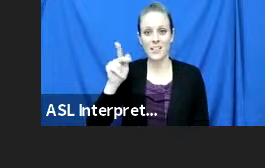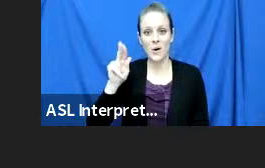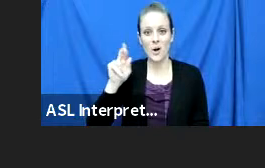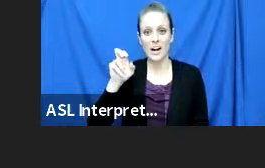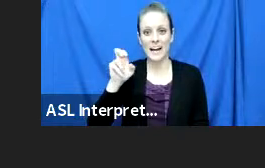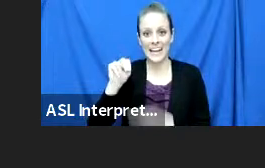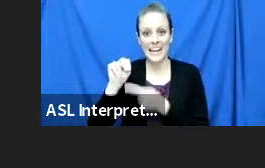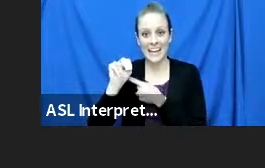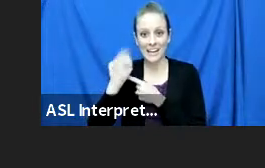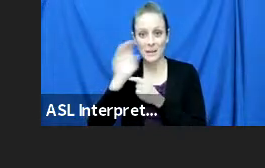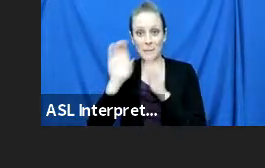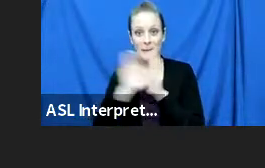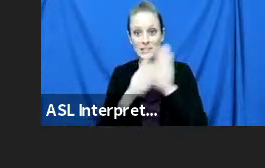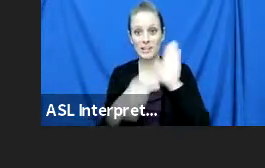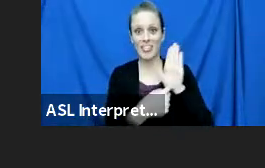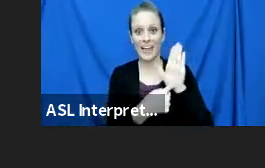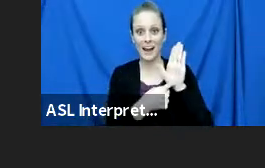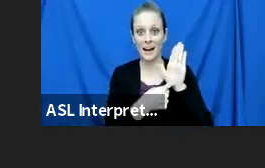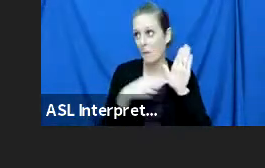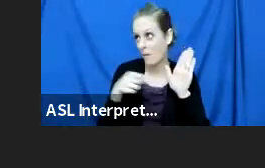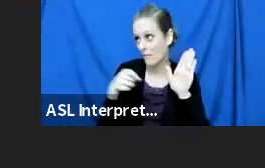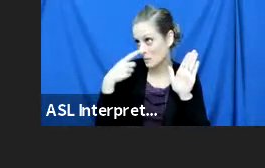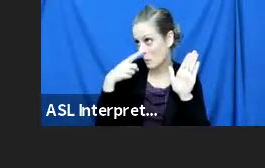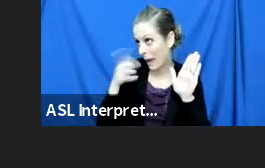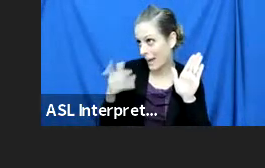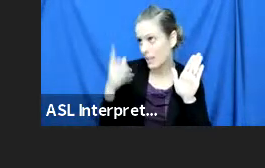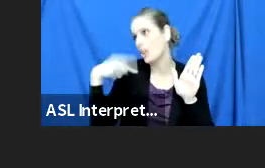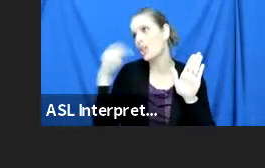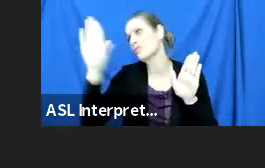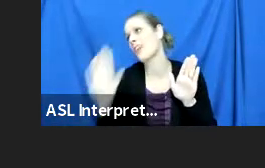great. Thanks.